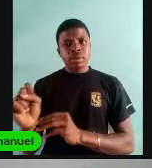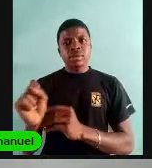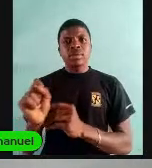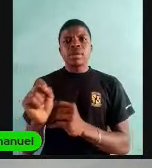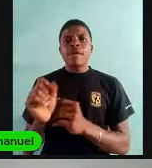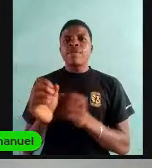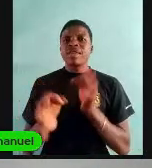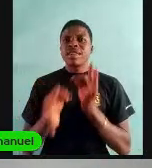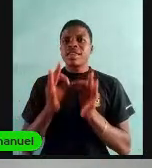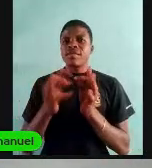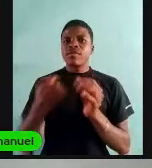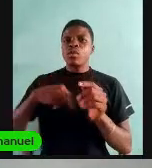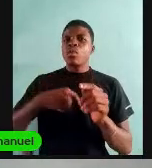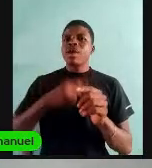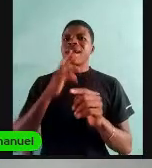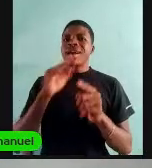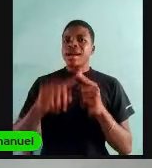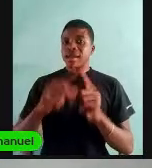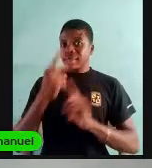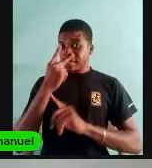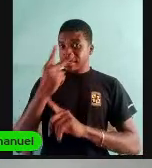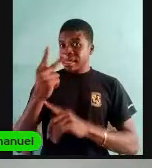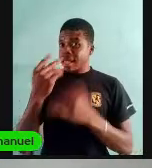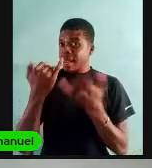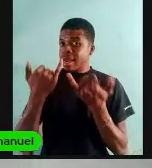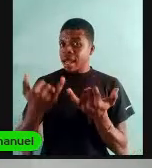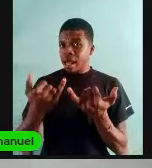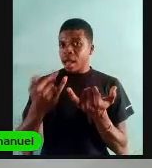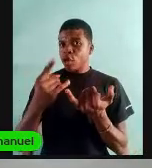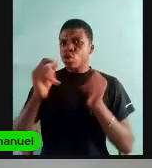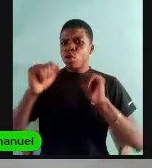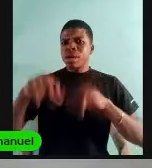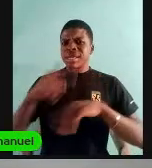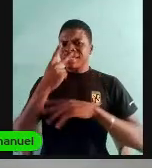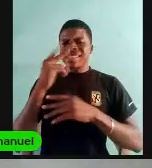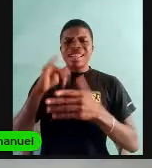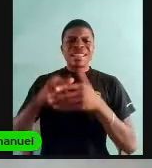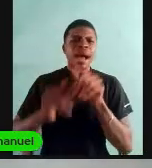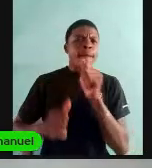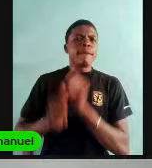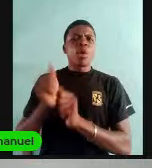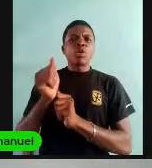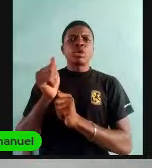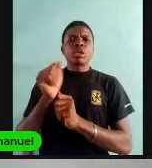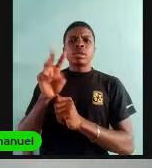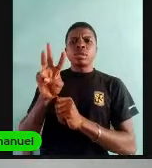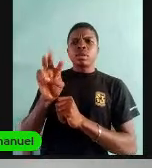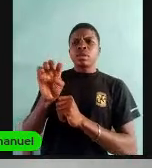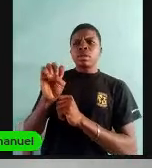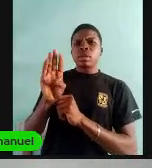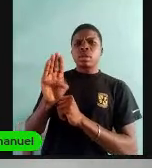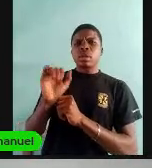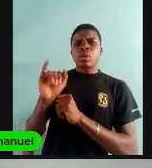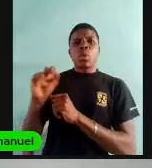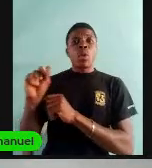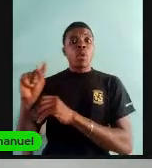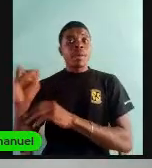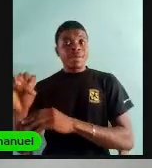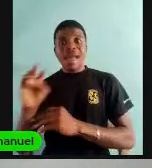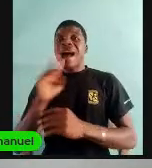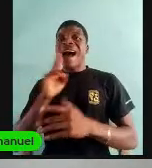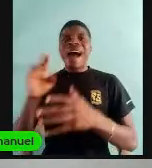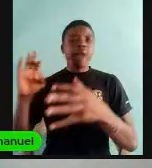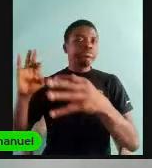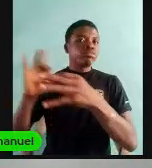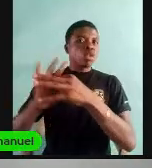if you should observe crystal clear, you observe that most websites currently are actually what's integrated